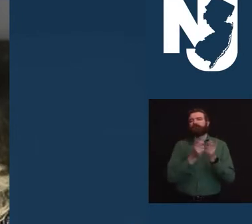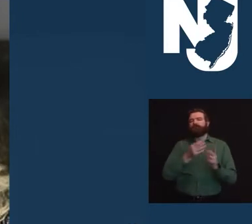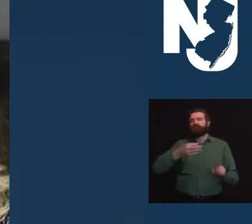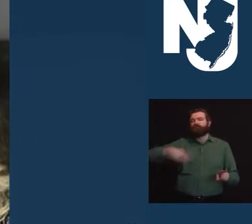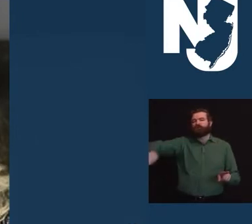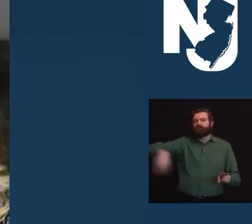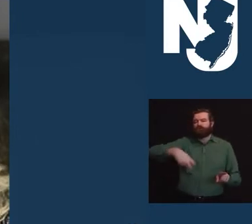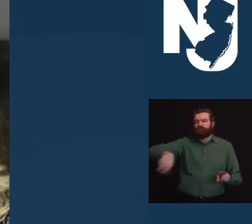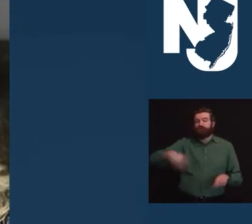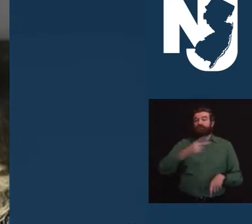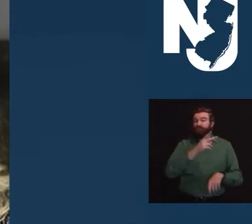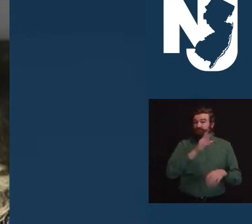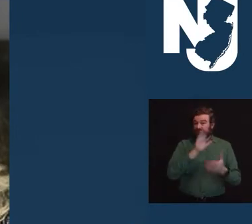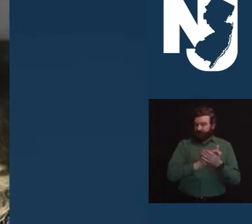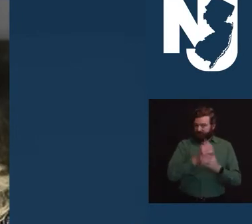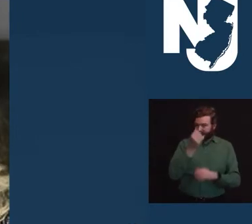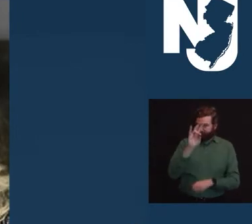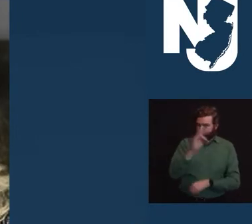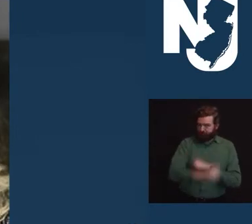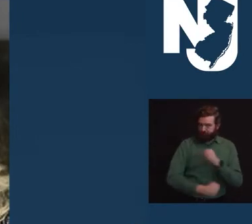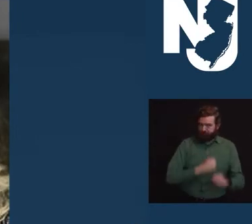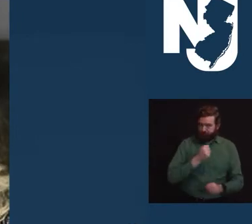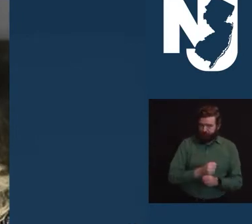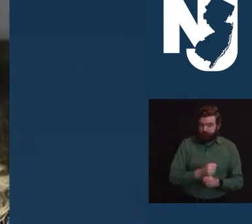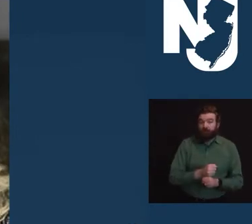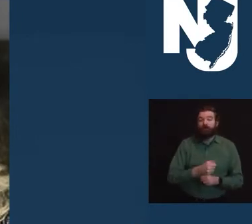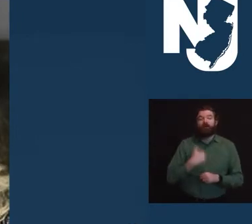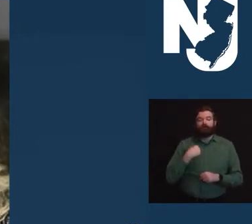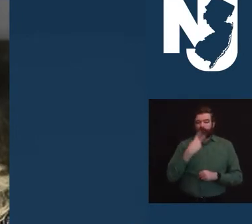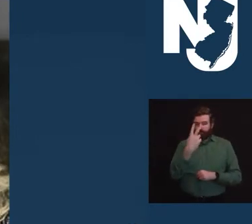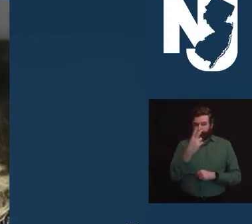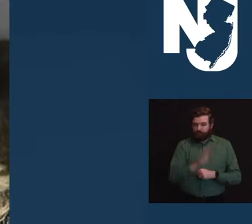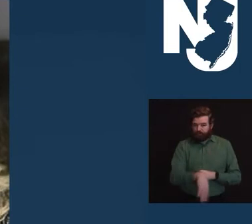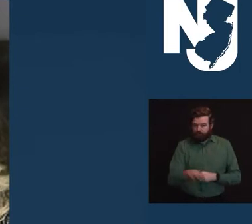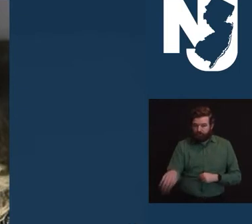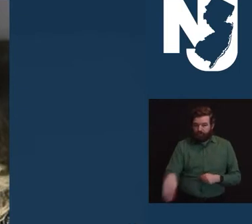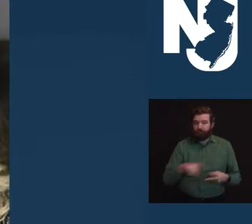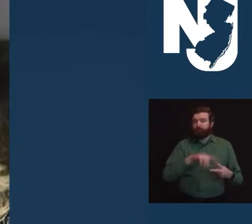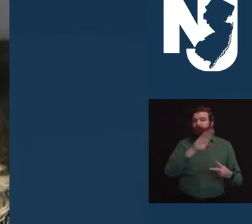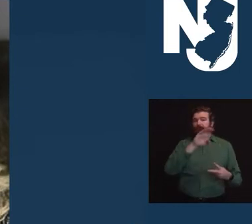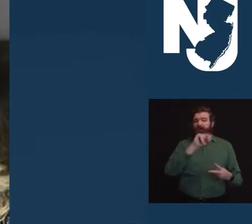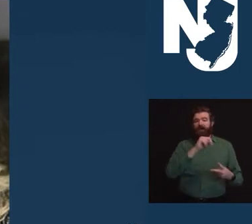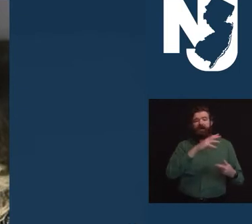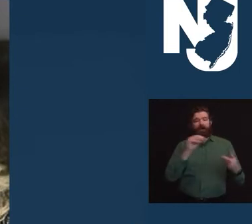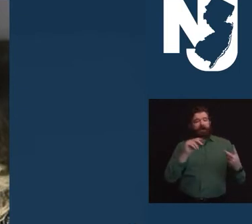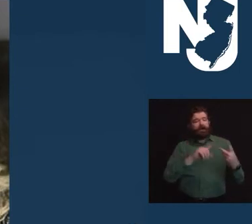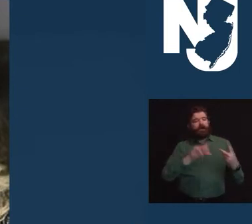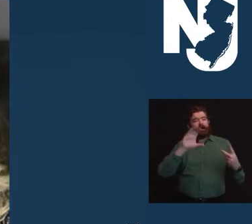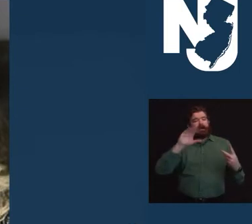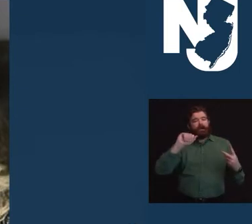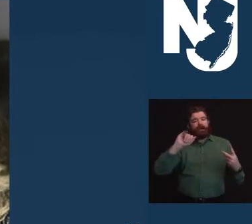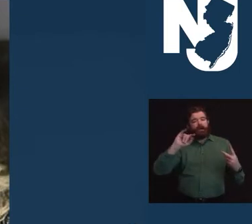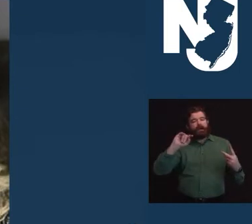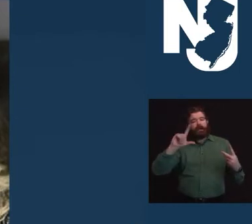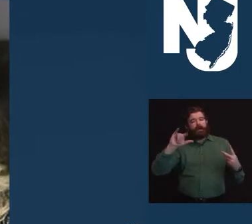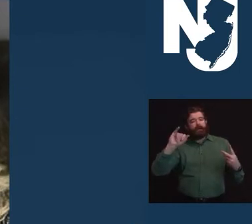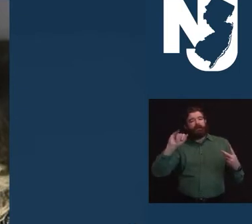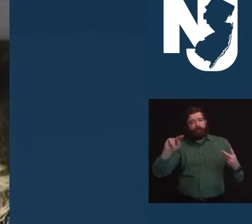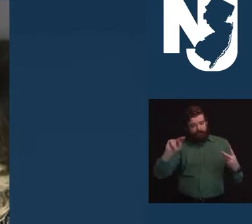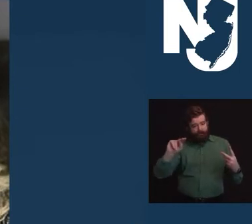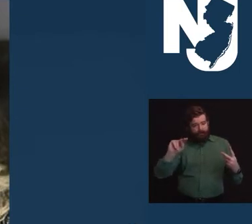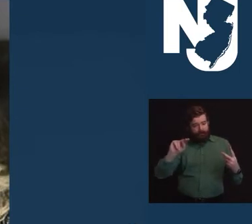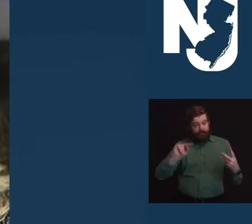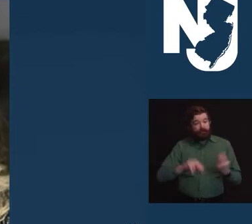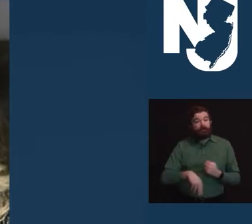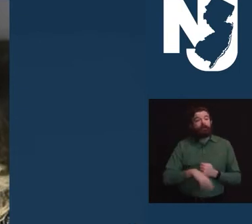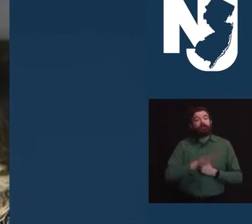years. She also leaves behind her children, Ben and Caitlin, as well as her mom, Josephine. Josephine, by the way, worked at the Department of